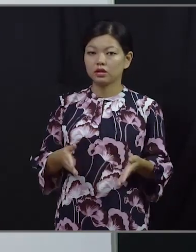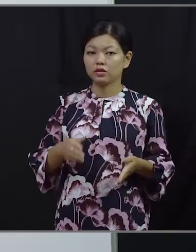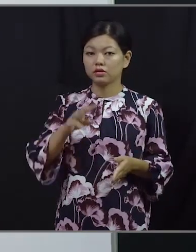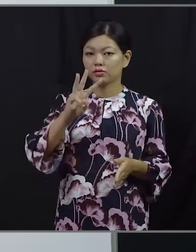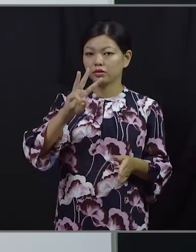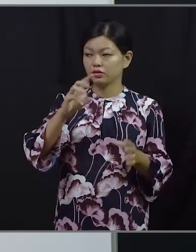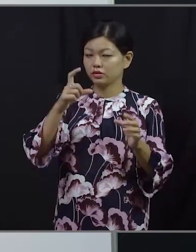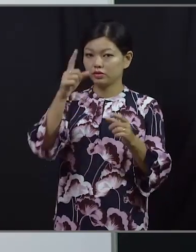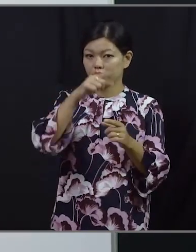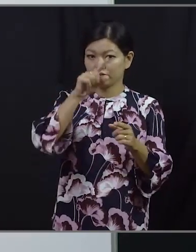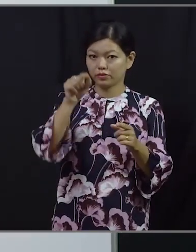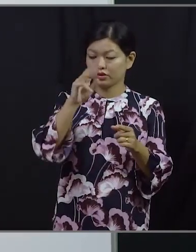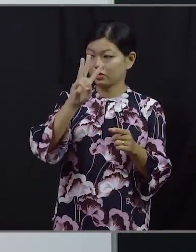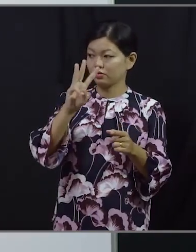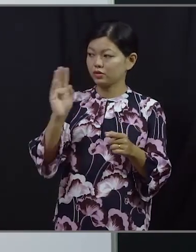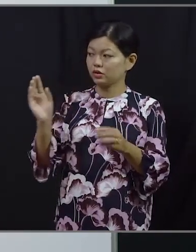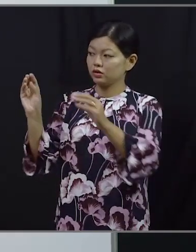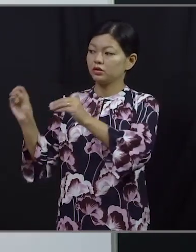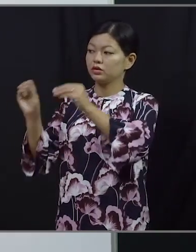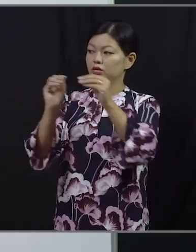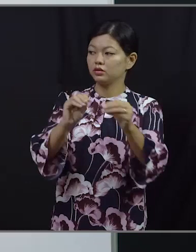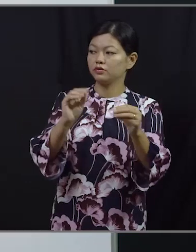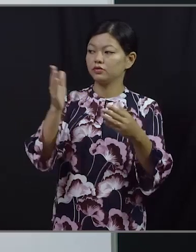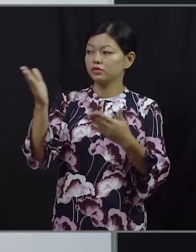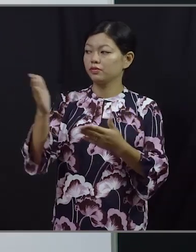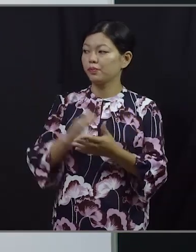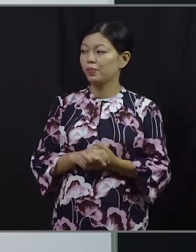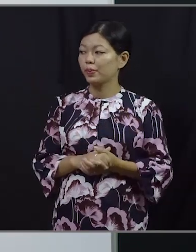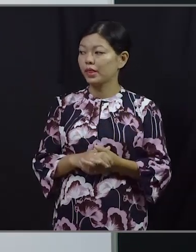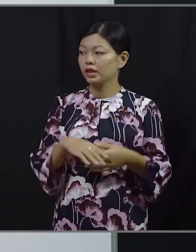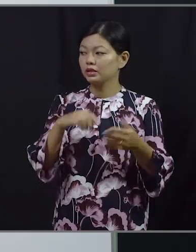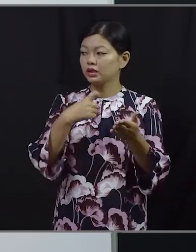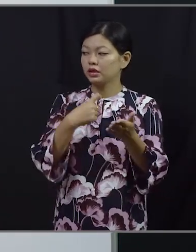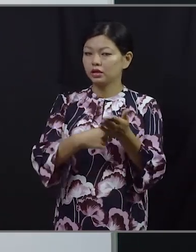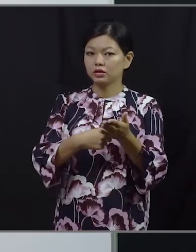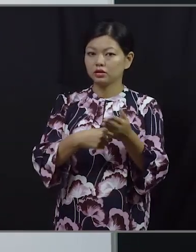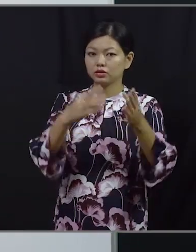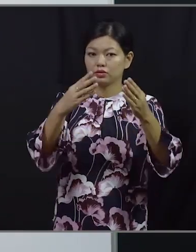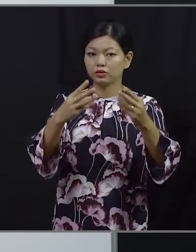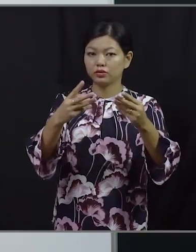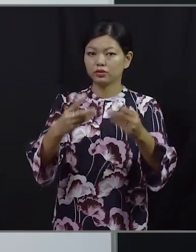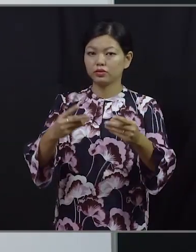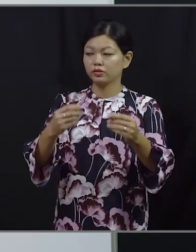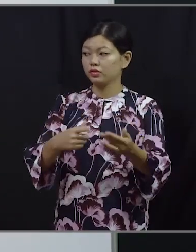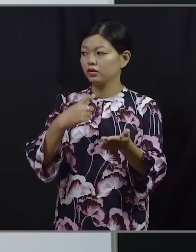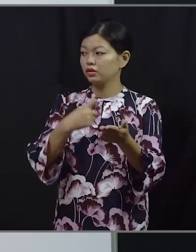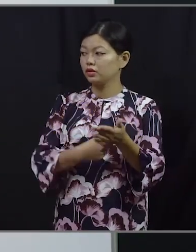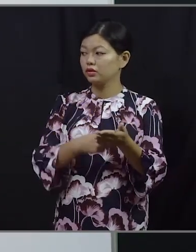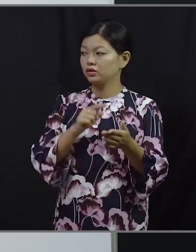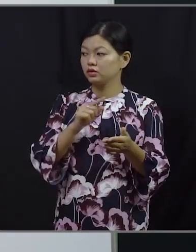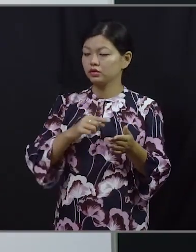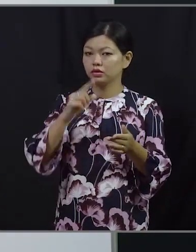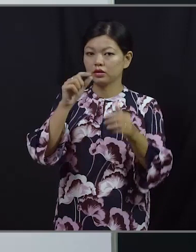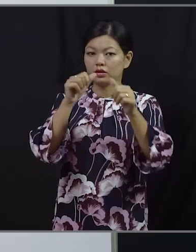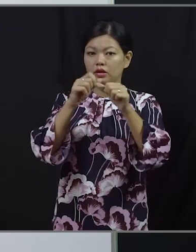r2 and that value is r. So by putting this value, I got r equal to a by 2. And again, the condition delta equal